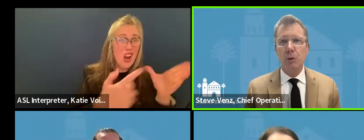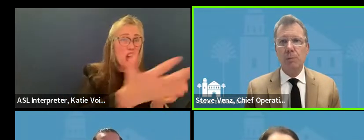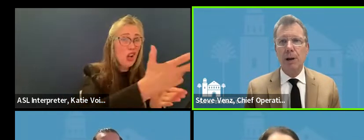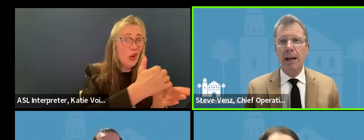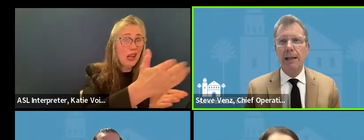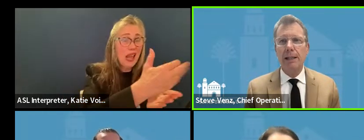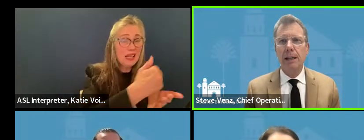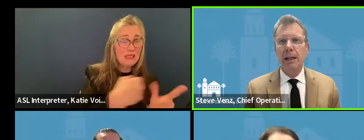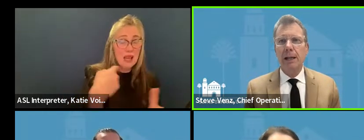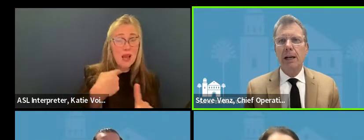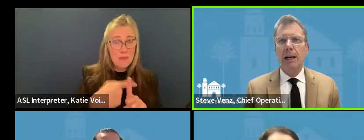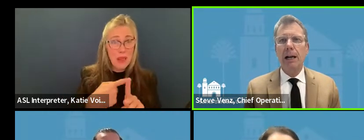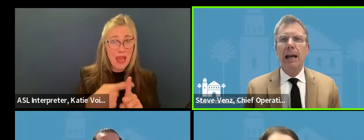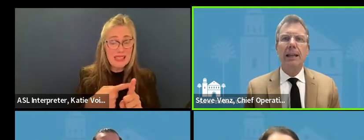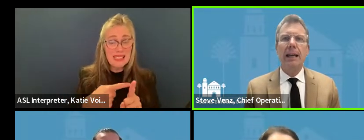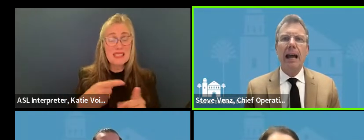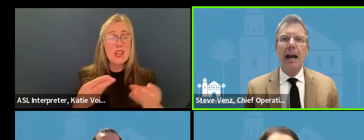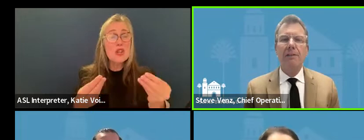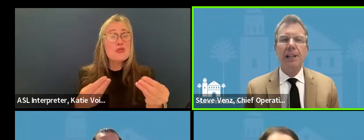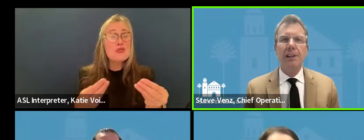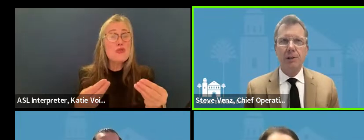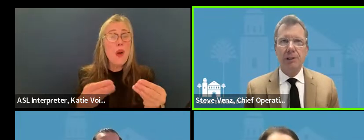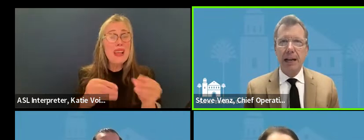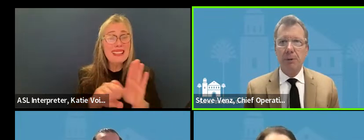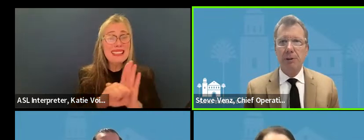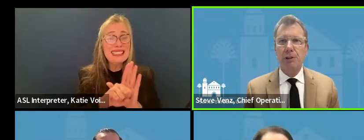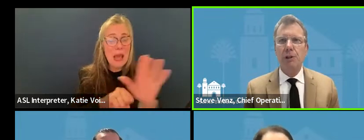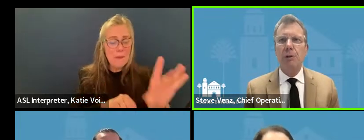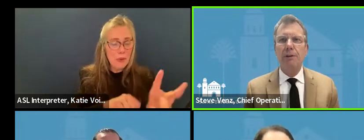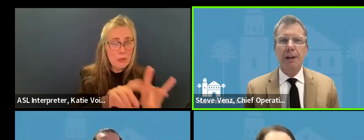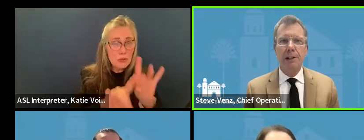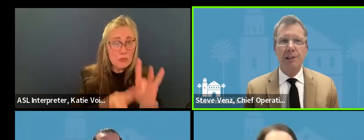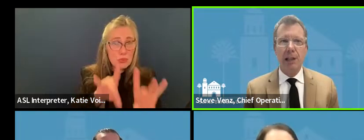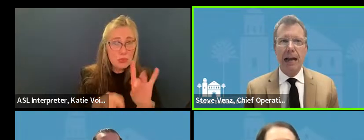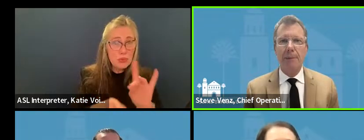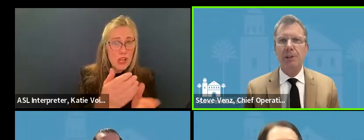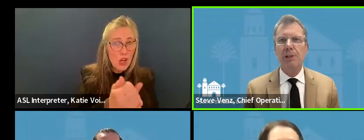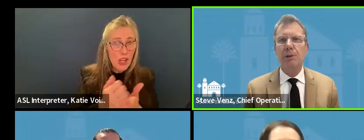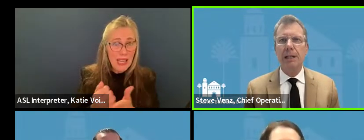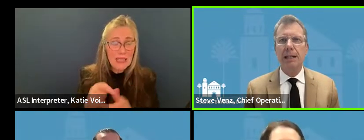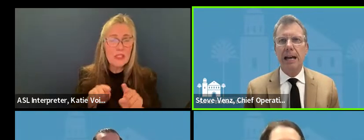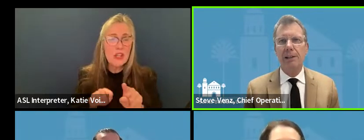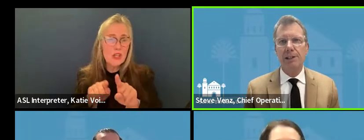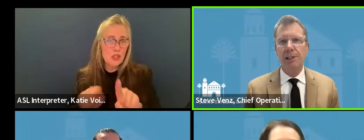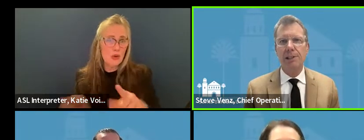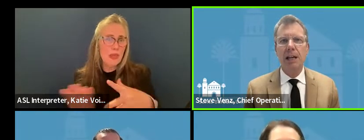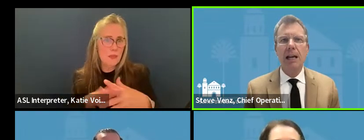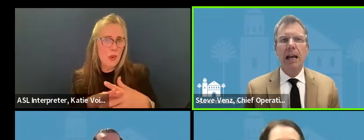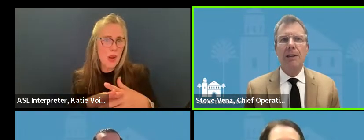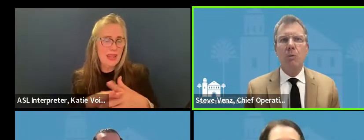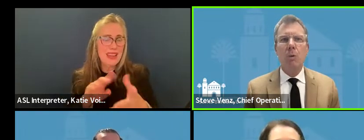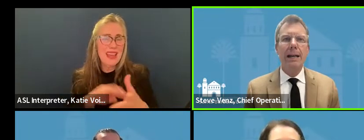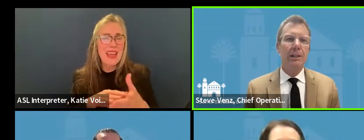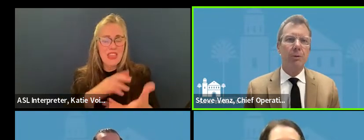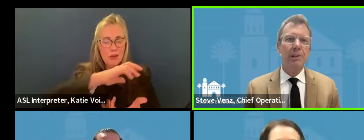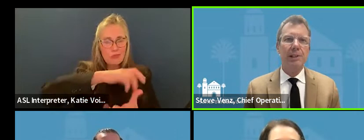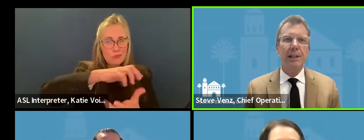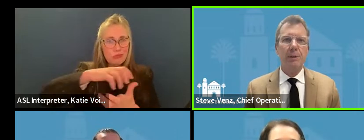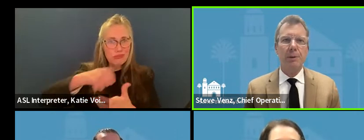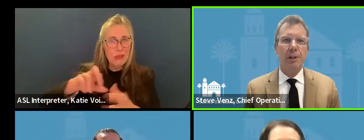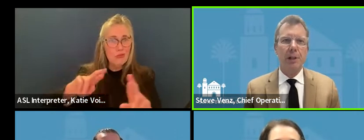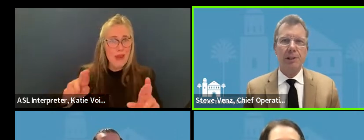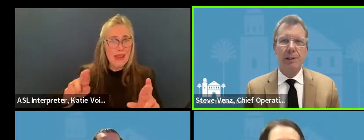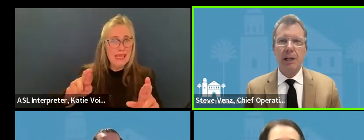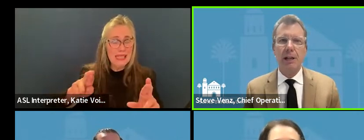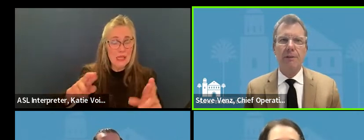during the school break. And they have sent those samples to the various labs to do the analysis. And they're waiting to receive